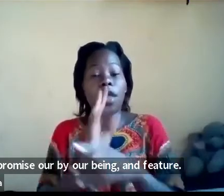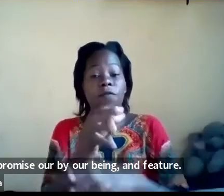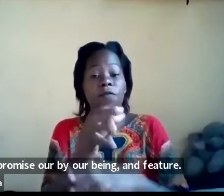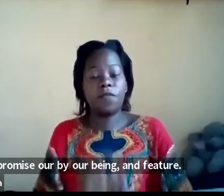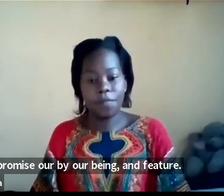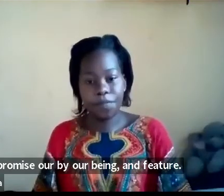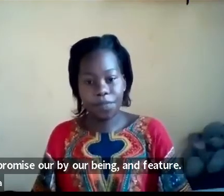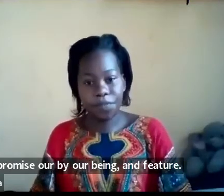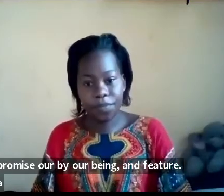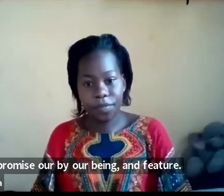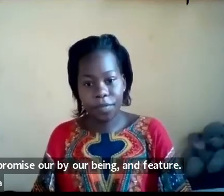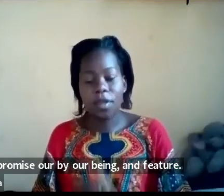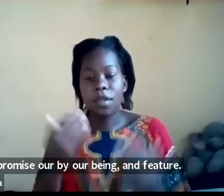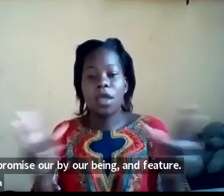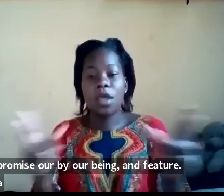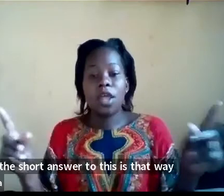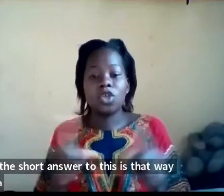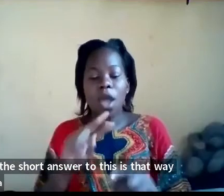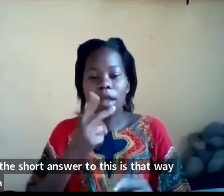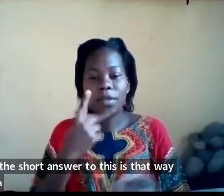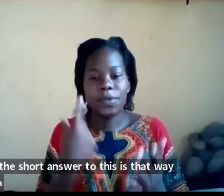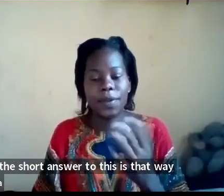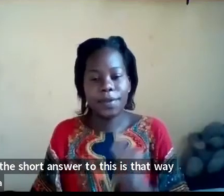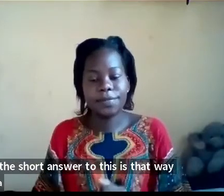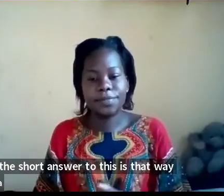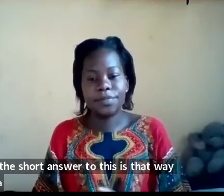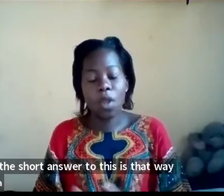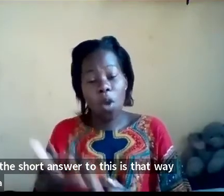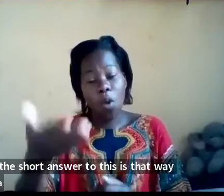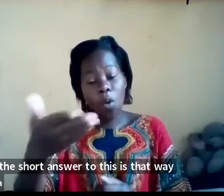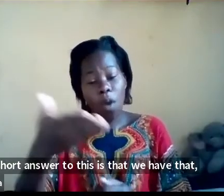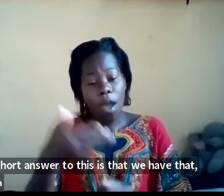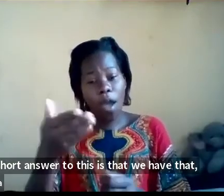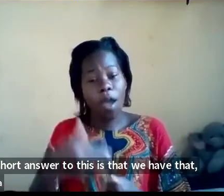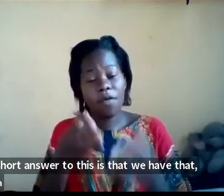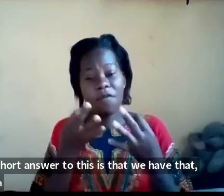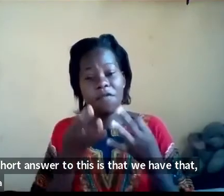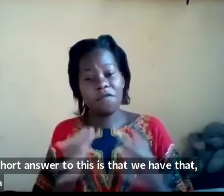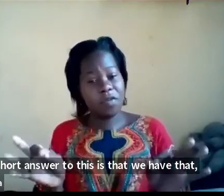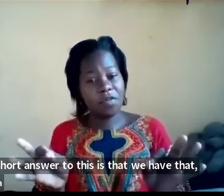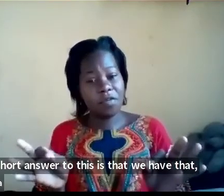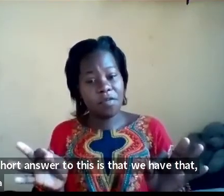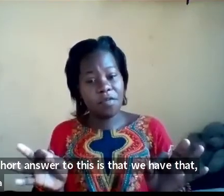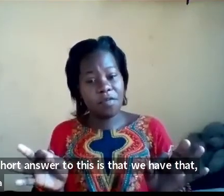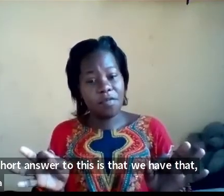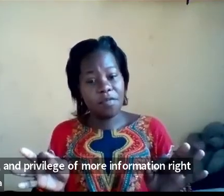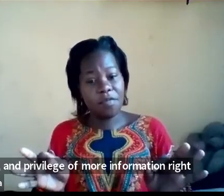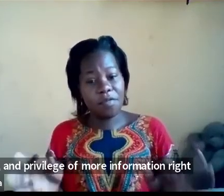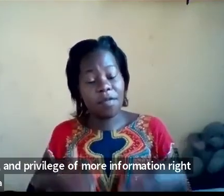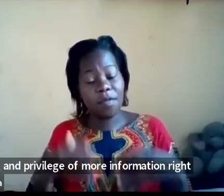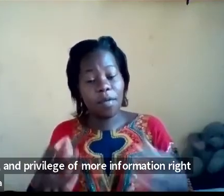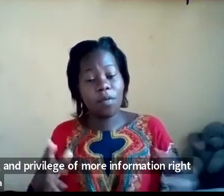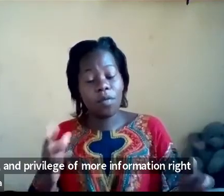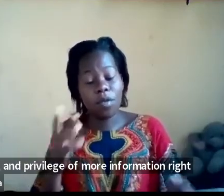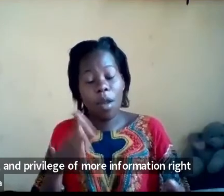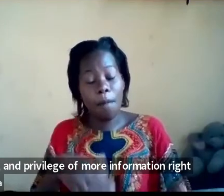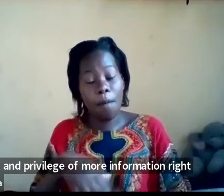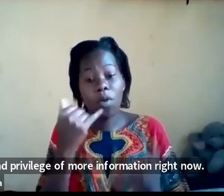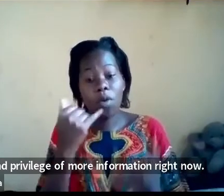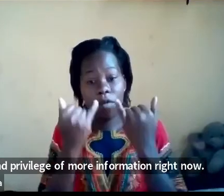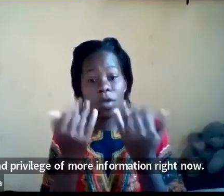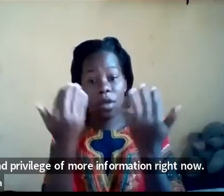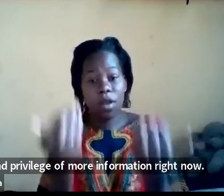short answer to this is that we have the liberty and privilege of more information right now. Uganda